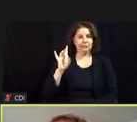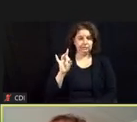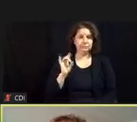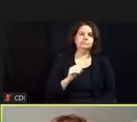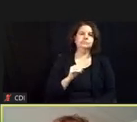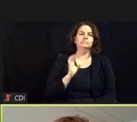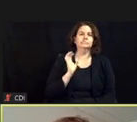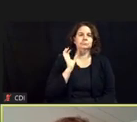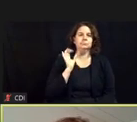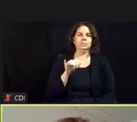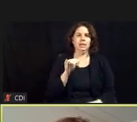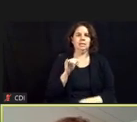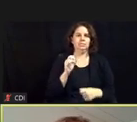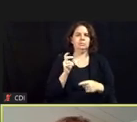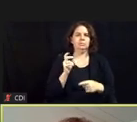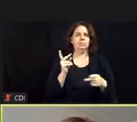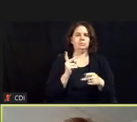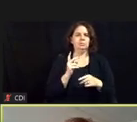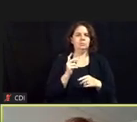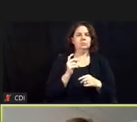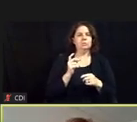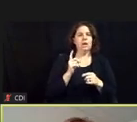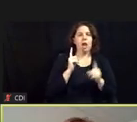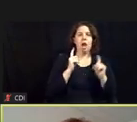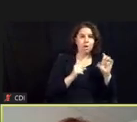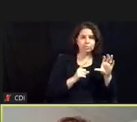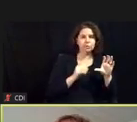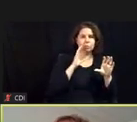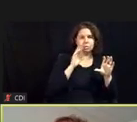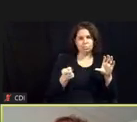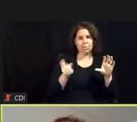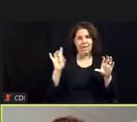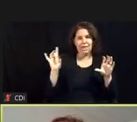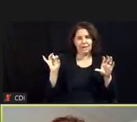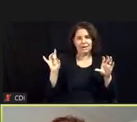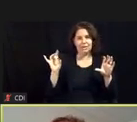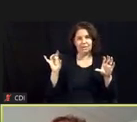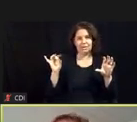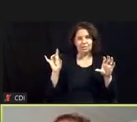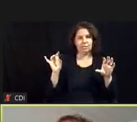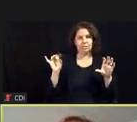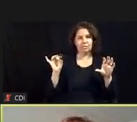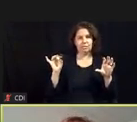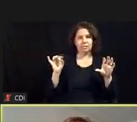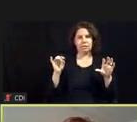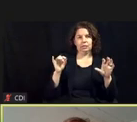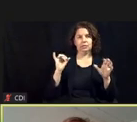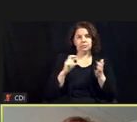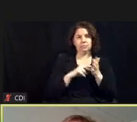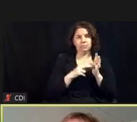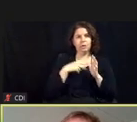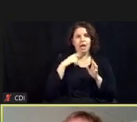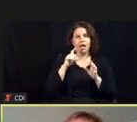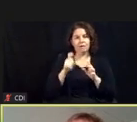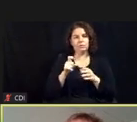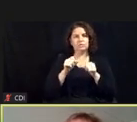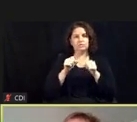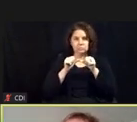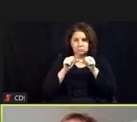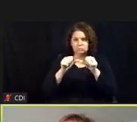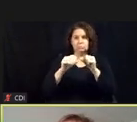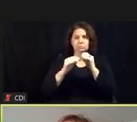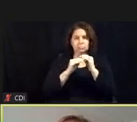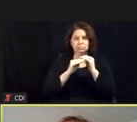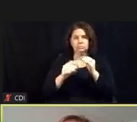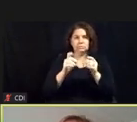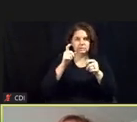the tier determination. But this relies on accurate accounting of all tests performed and not just cases. And that's been one of